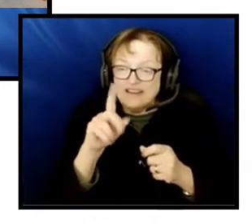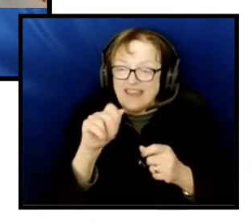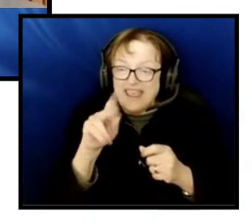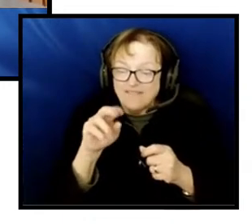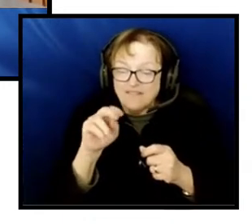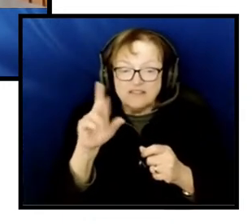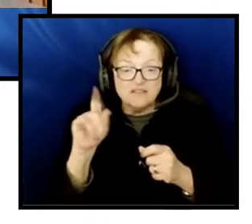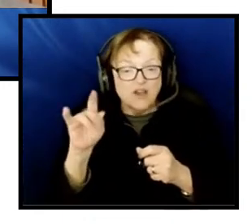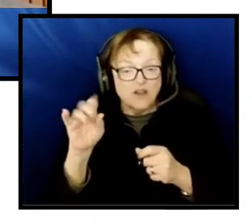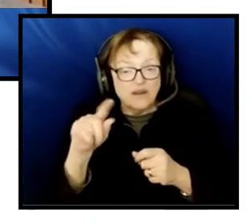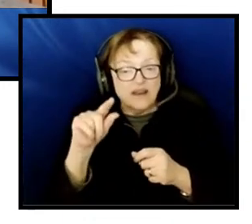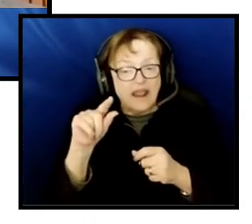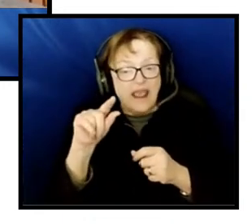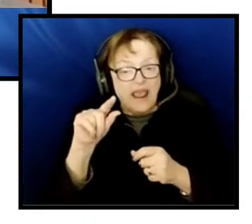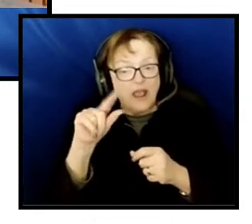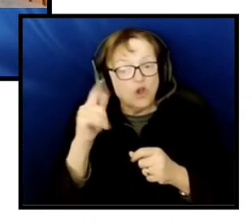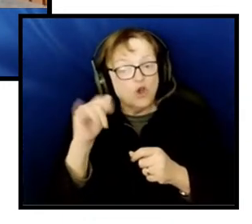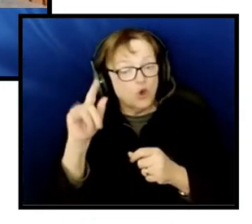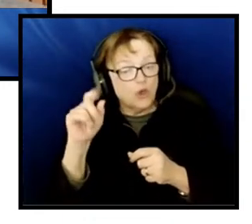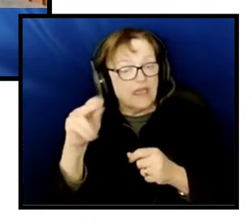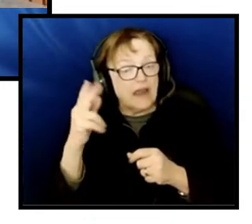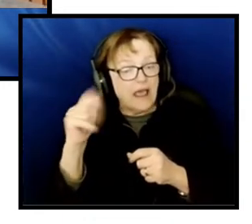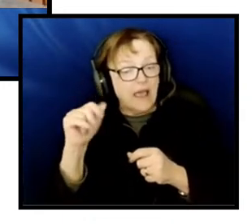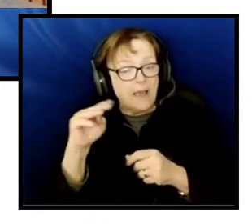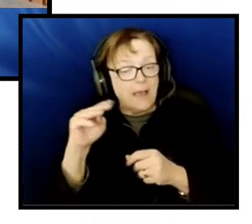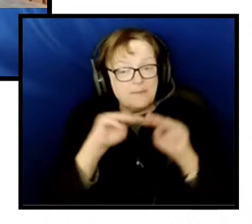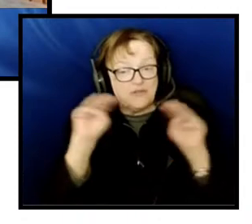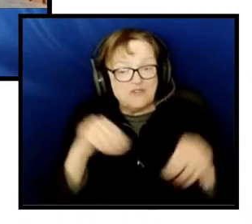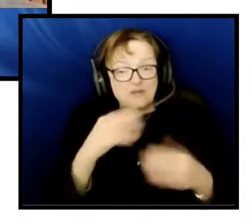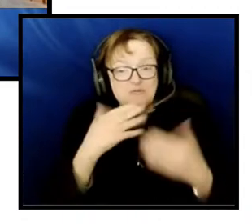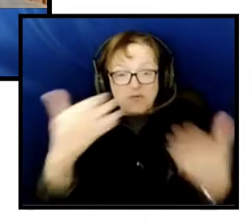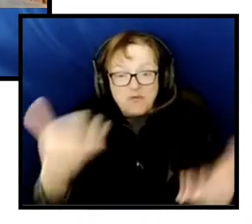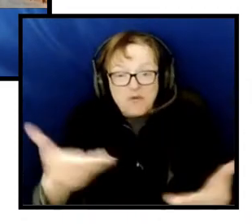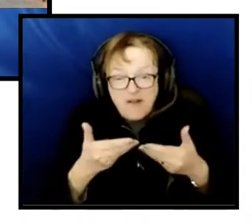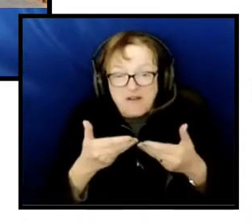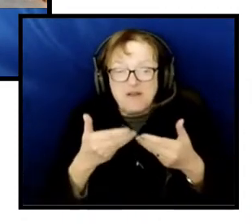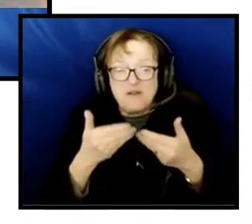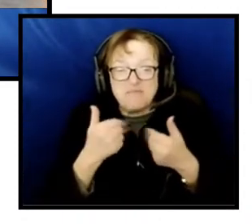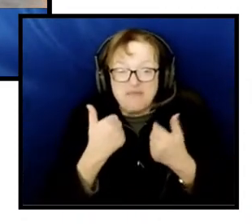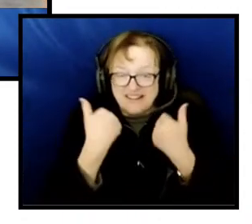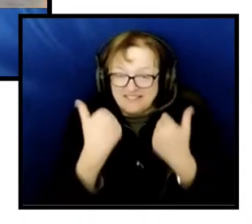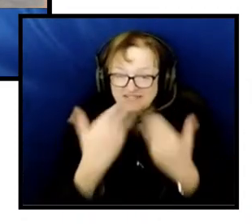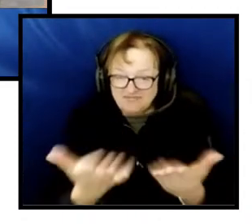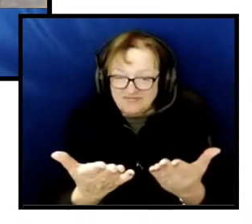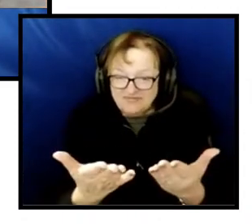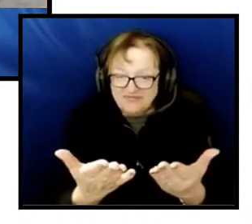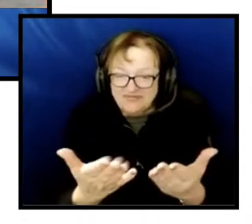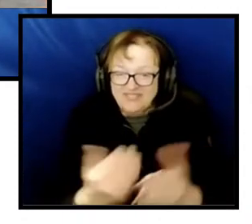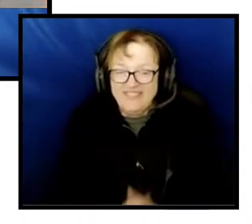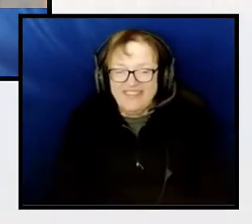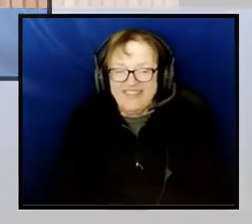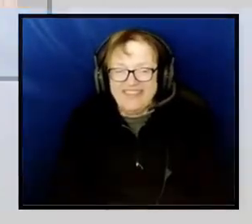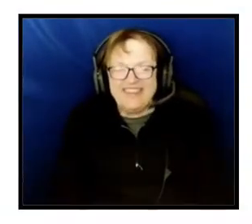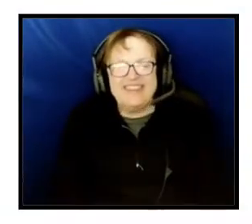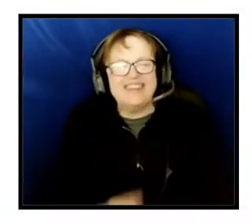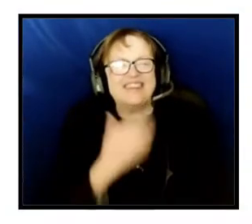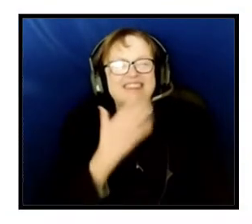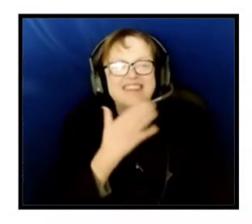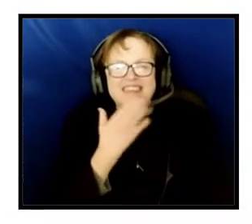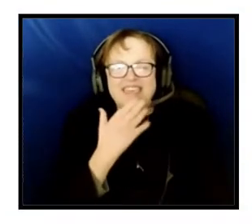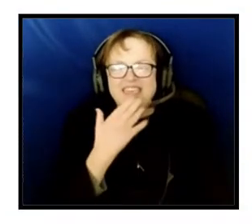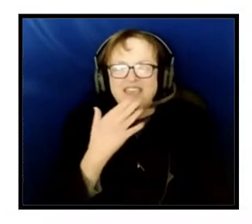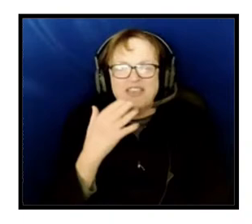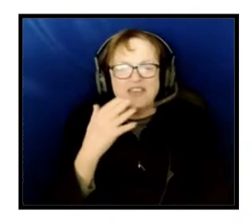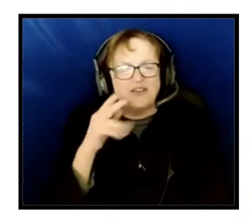at the Guggenheim Museum. Naomi, welcome and thank you. Take it away. Thank you so much,